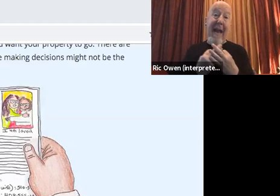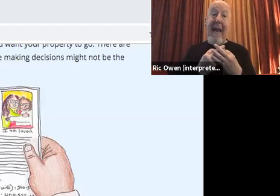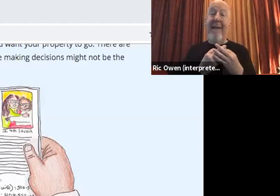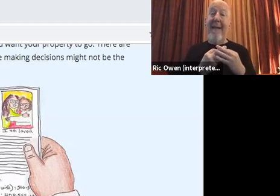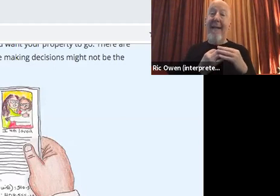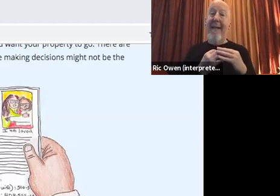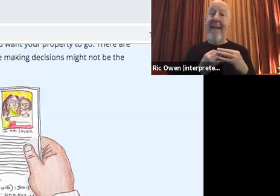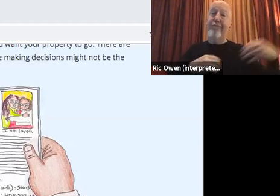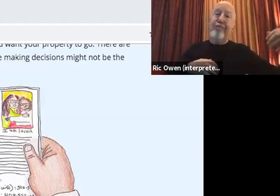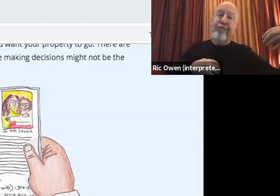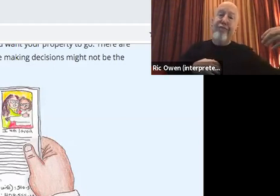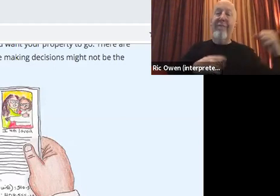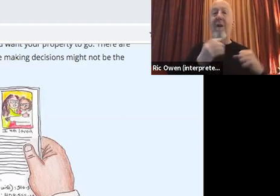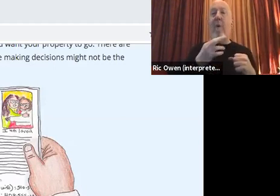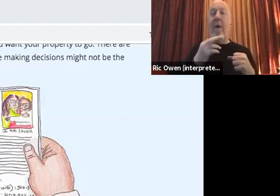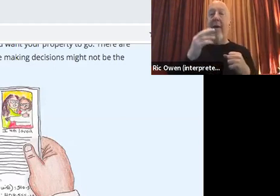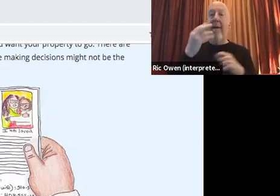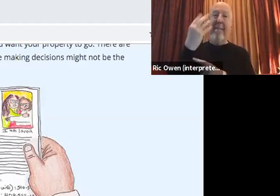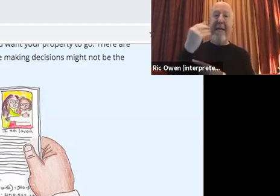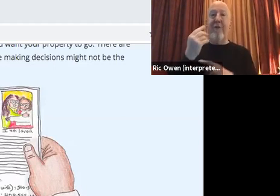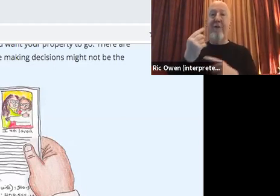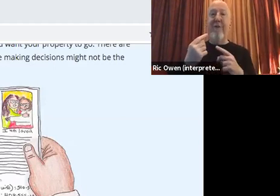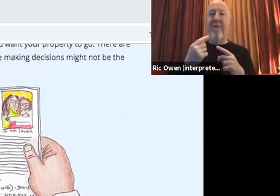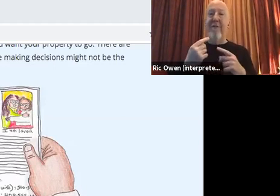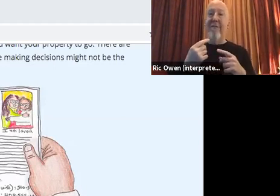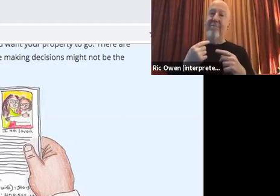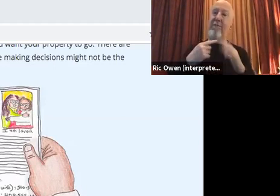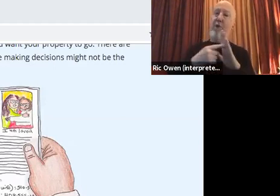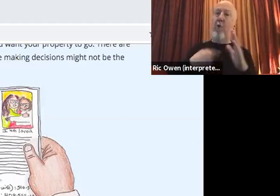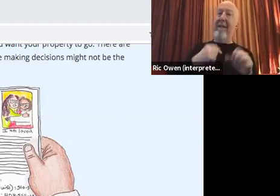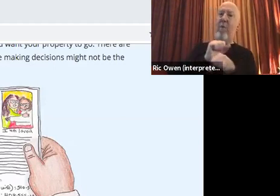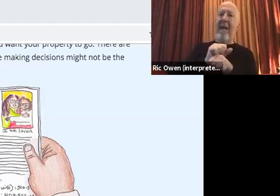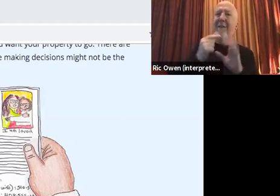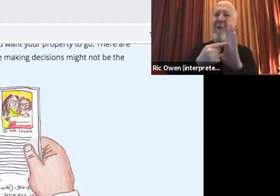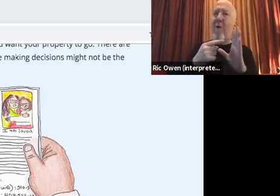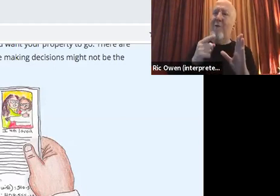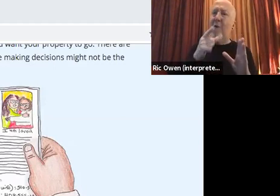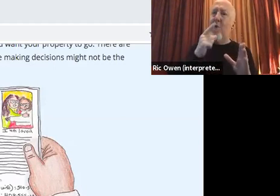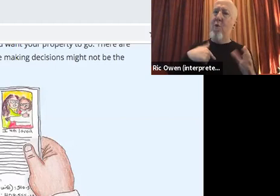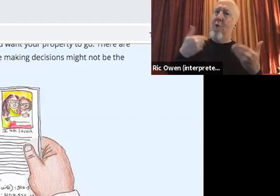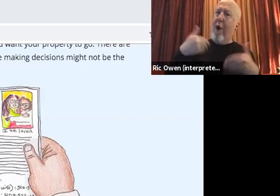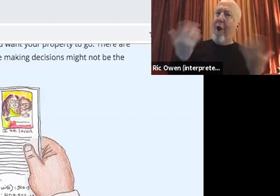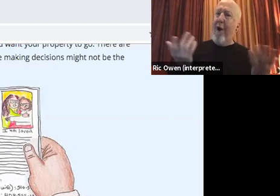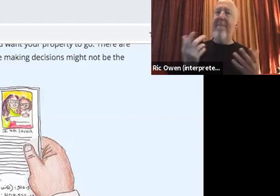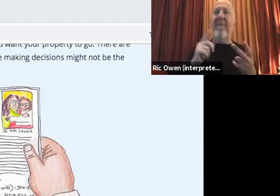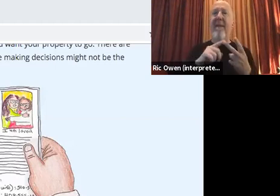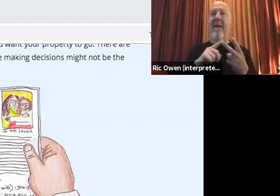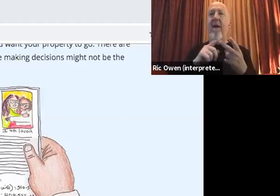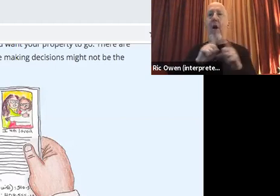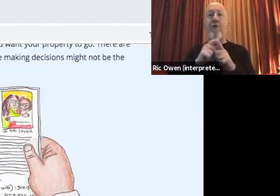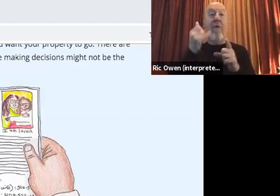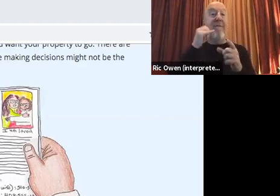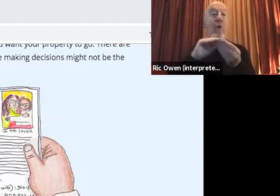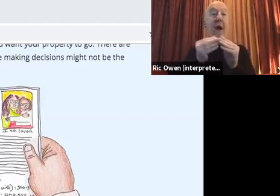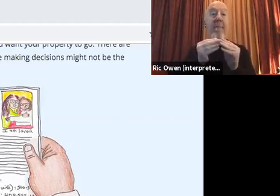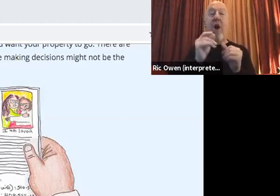working, something that's humanizing, shows who you are. Phone numbers of your key people, a